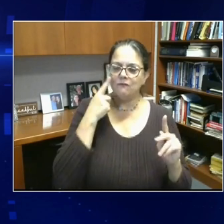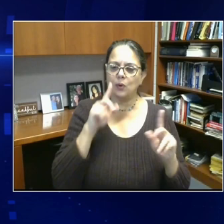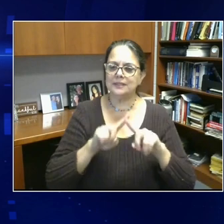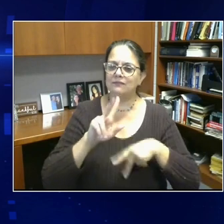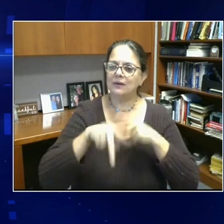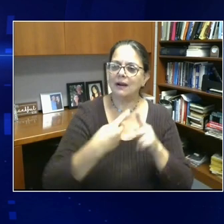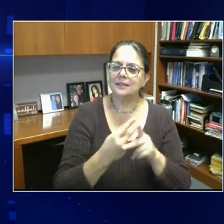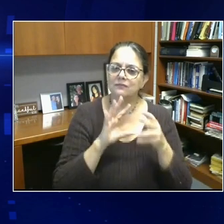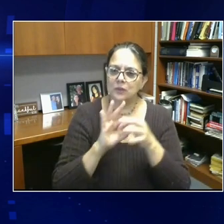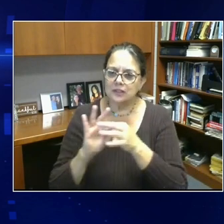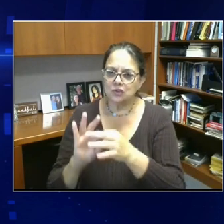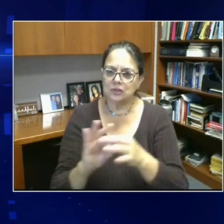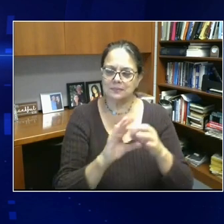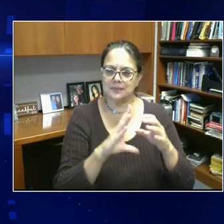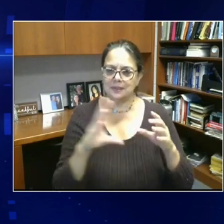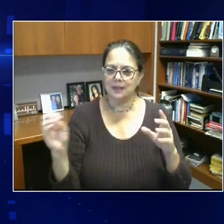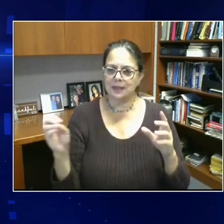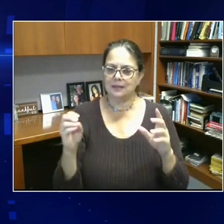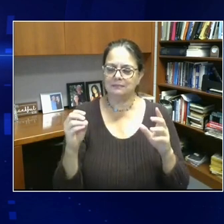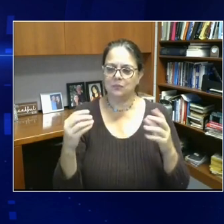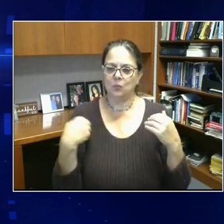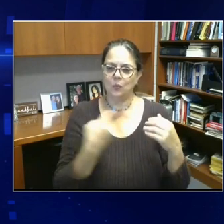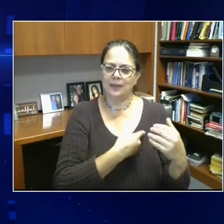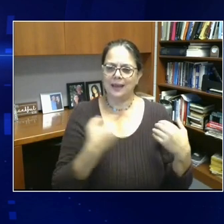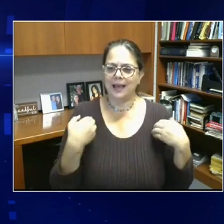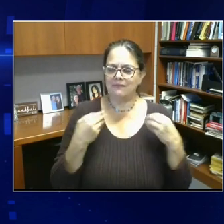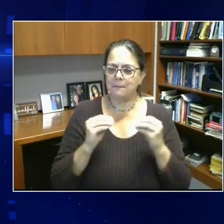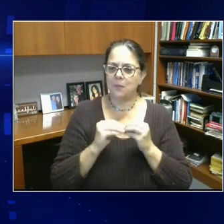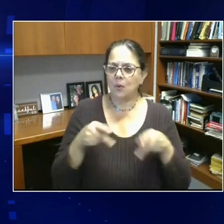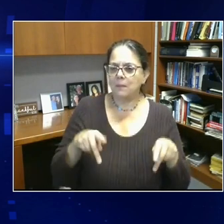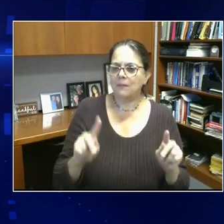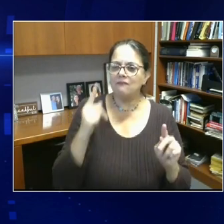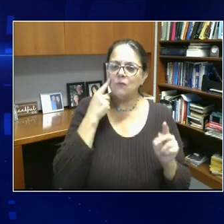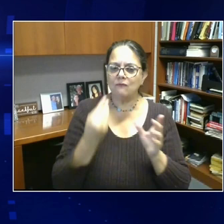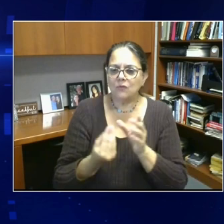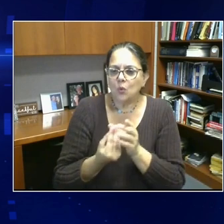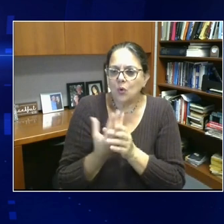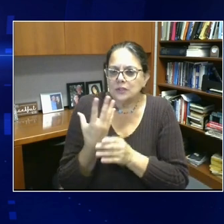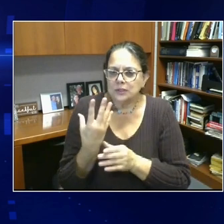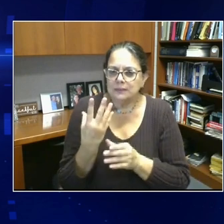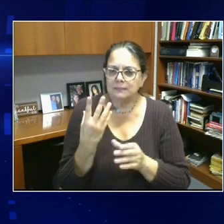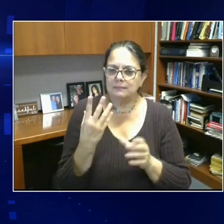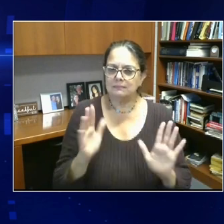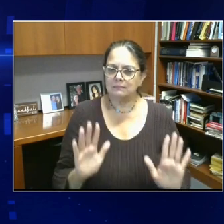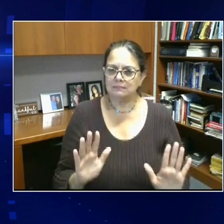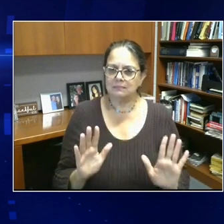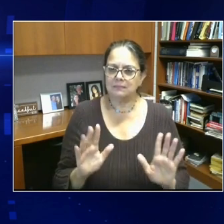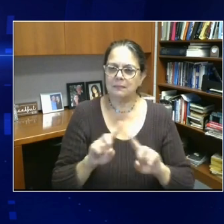which provides opportunities for varied relationships and flourishing.